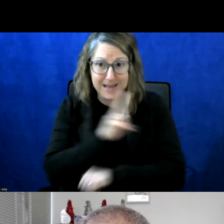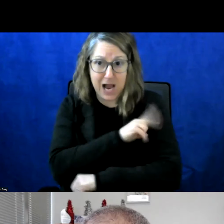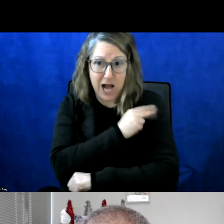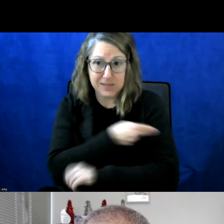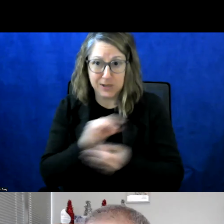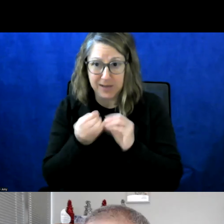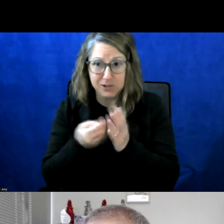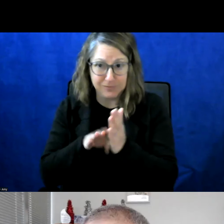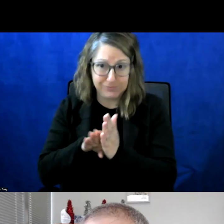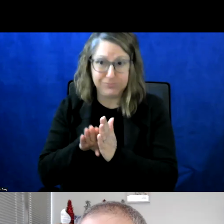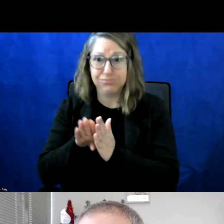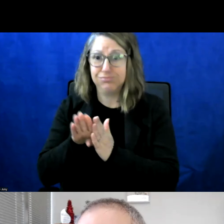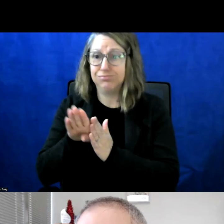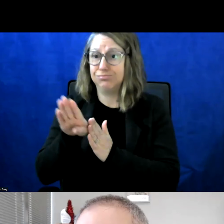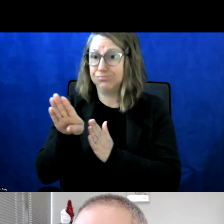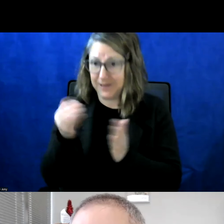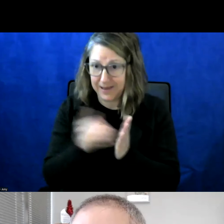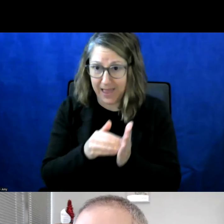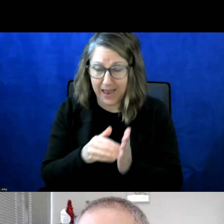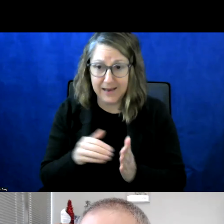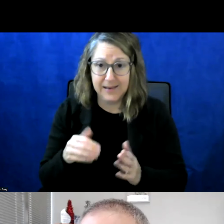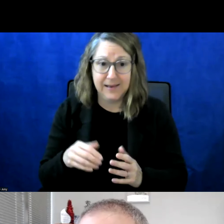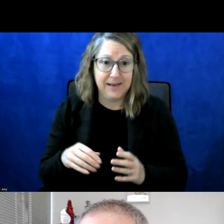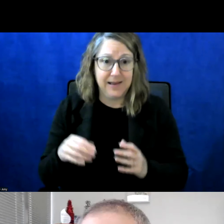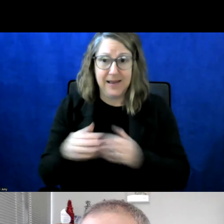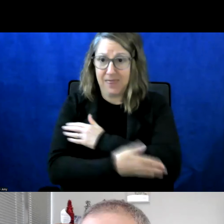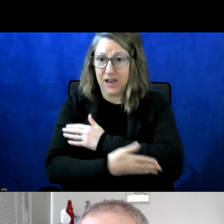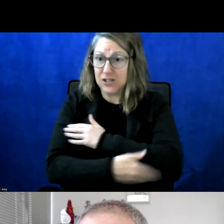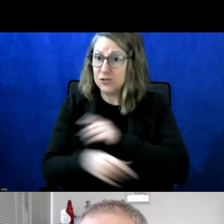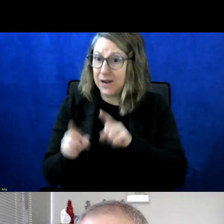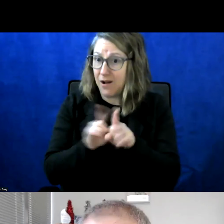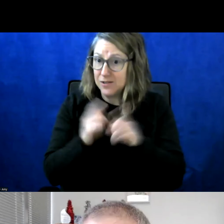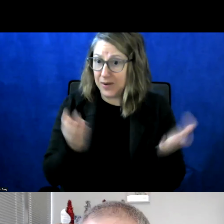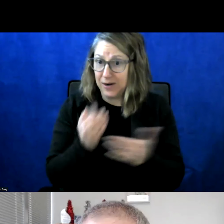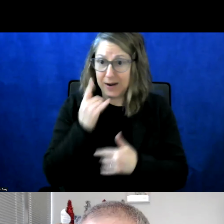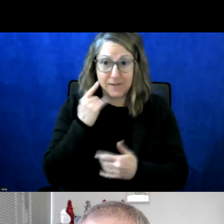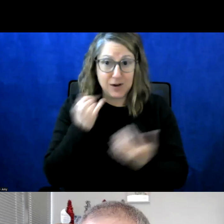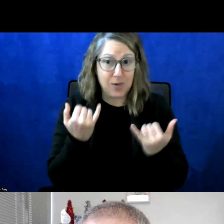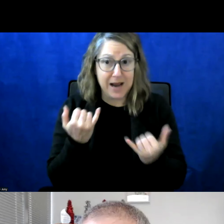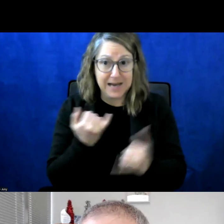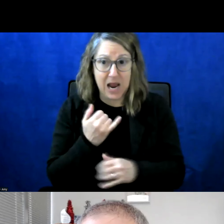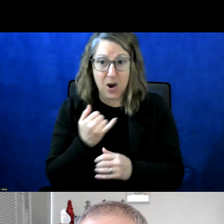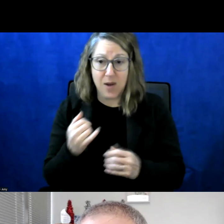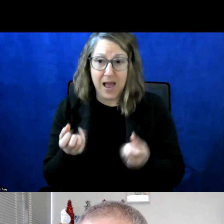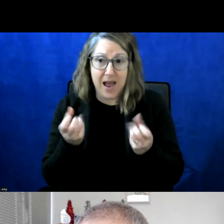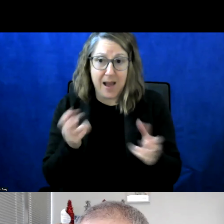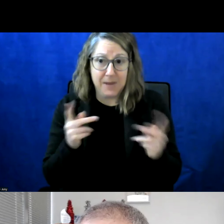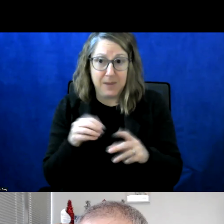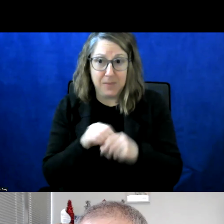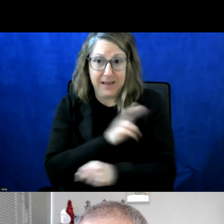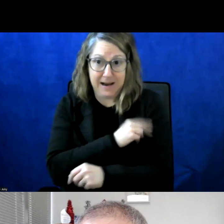across the country. And this is true also in California. Right now, hospitalizations are our best indicator of